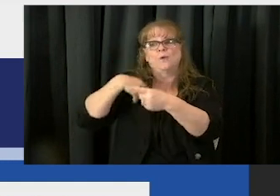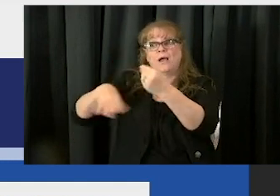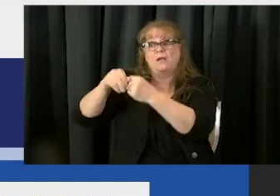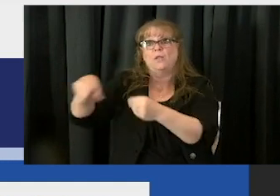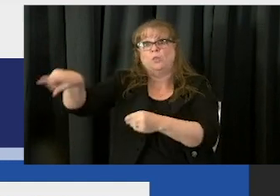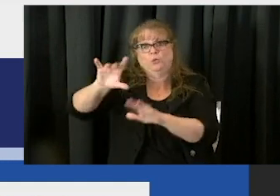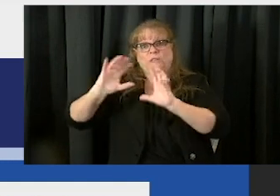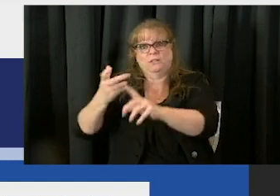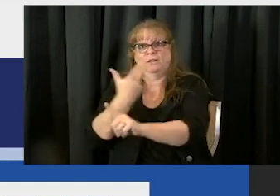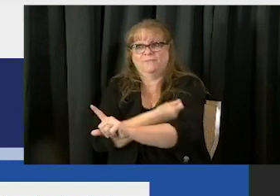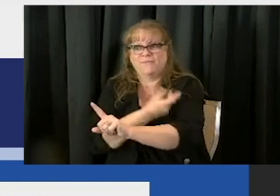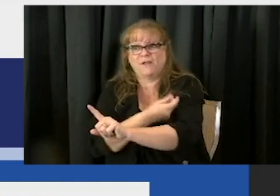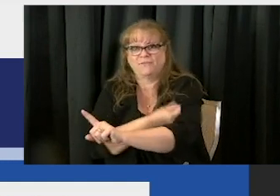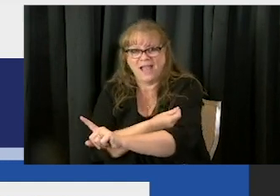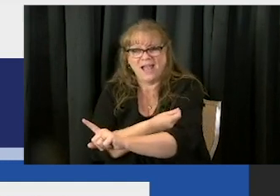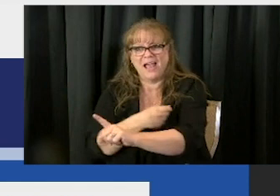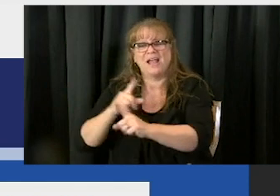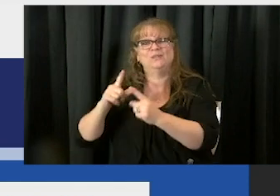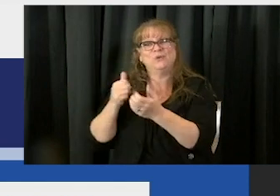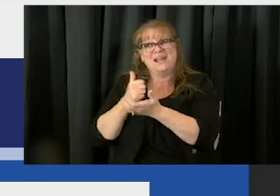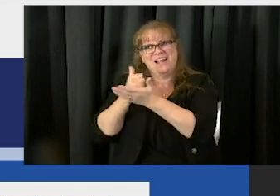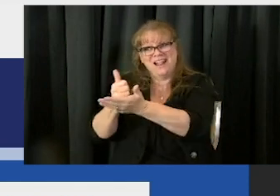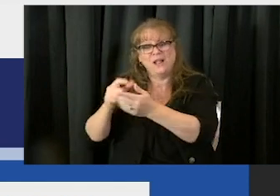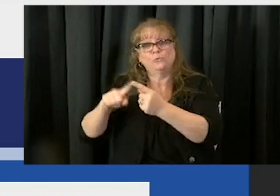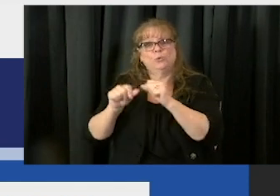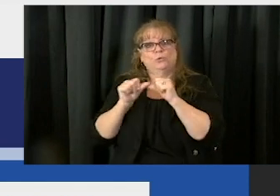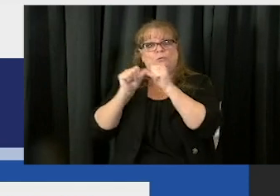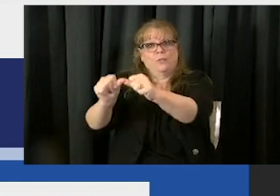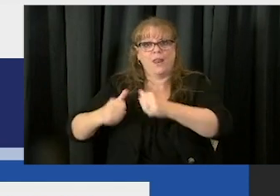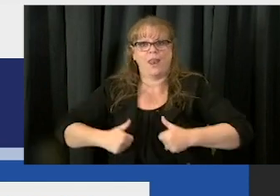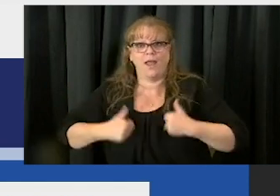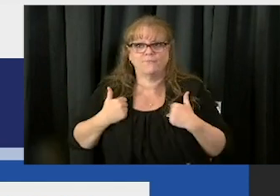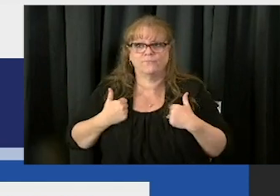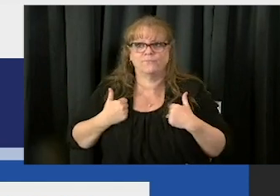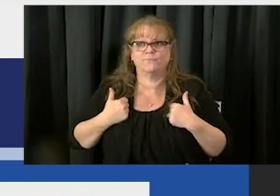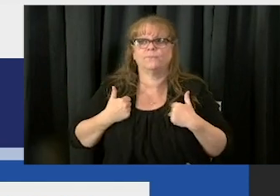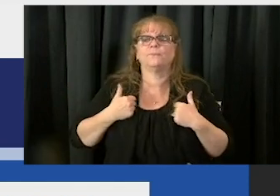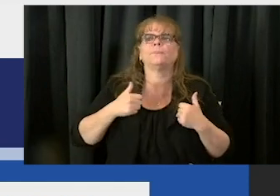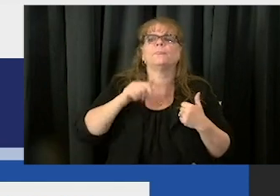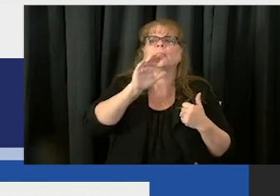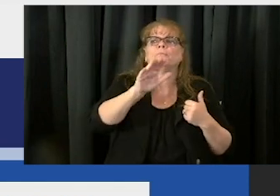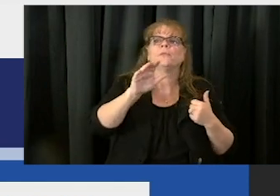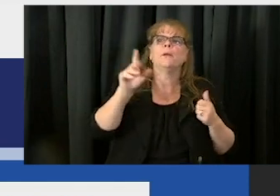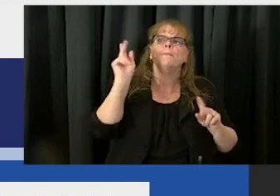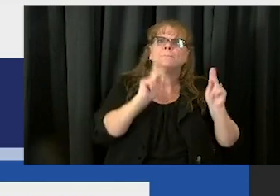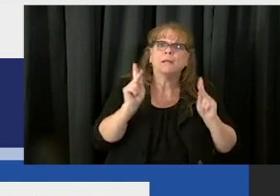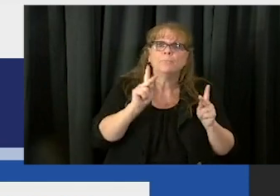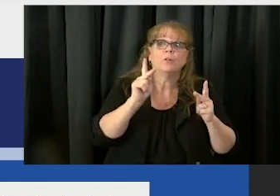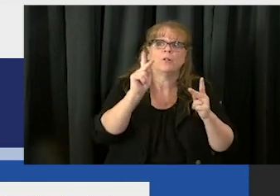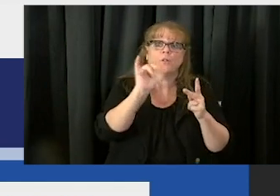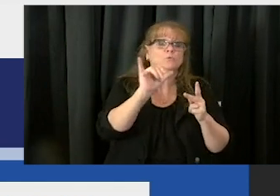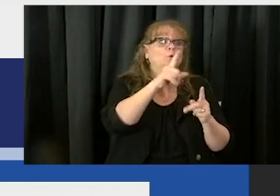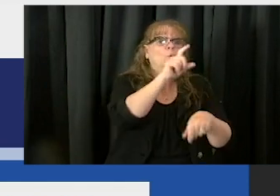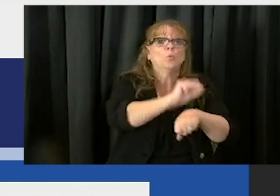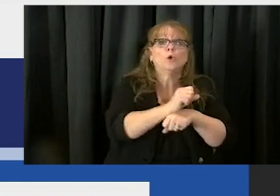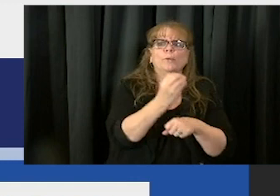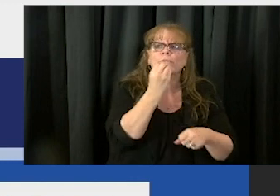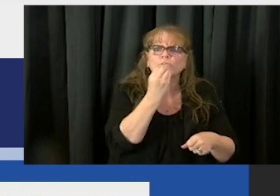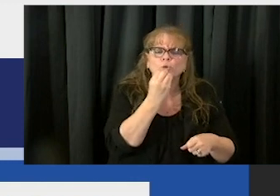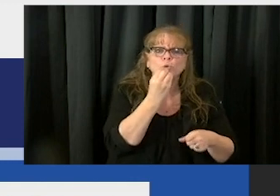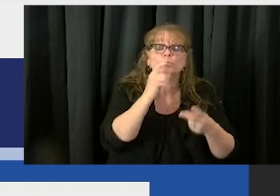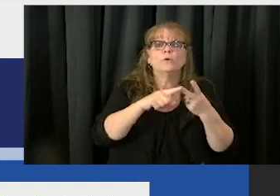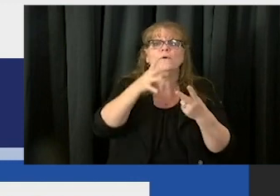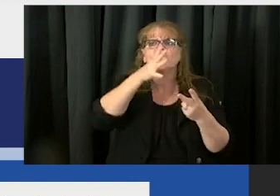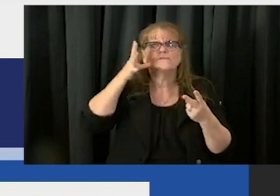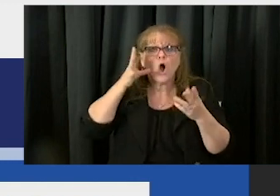and manufacturing and the postal service and bus drivers and grocery and public health and human services workers, many, many